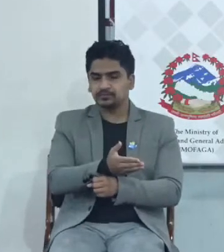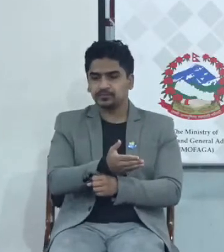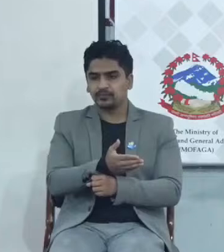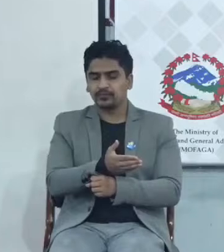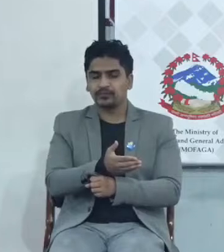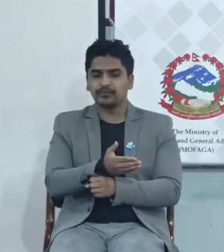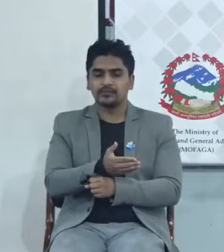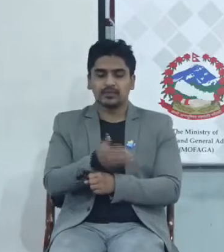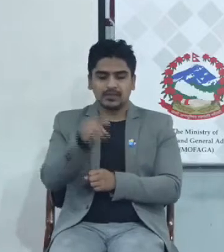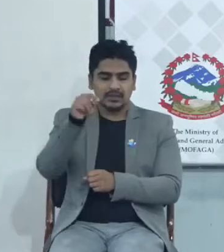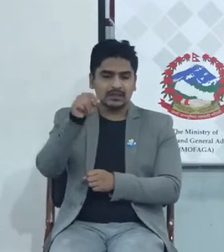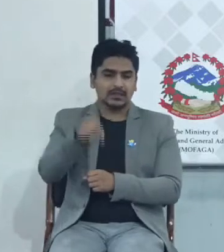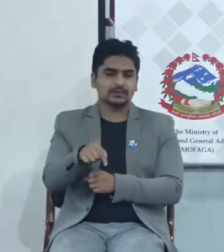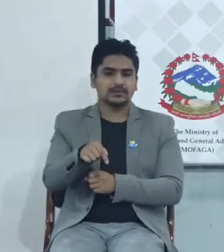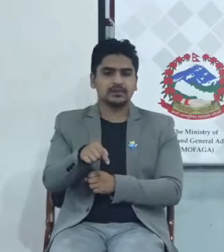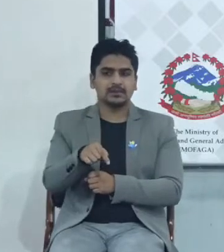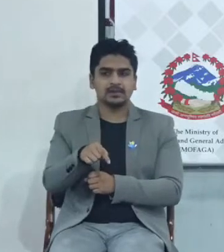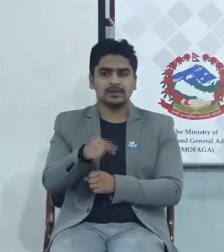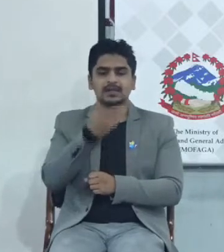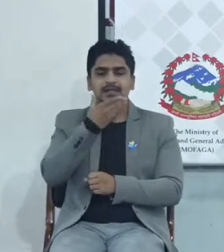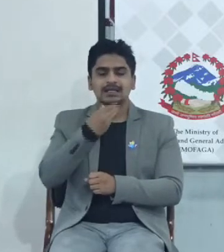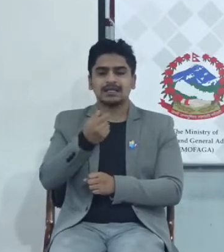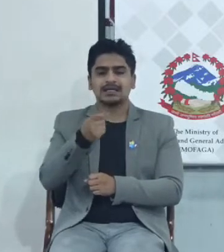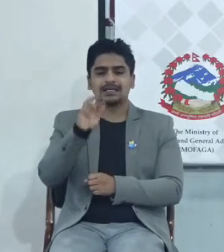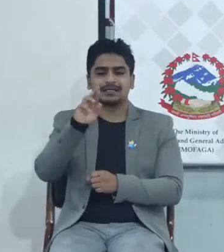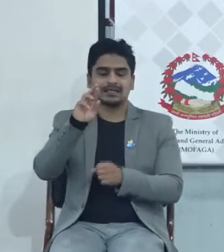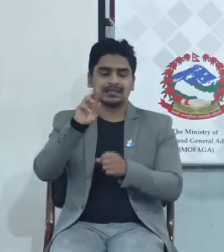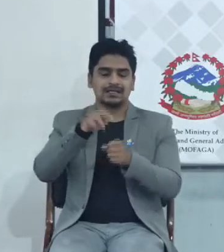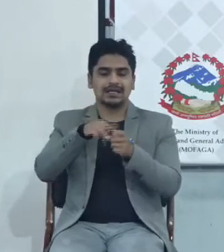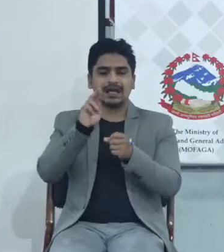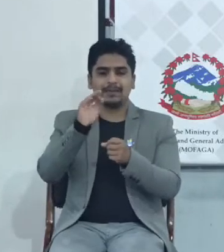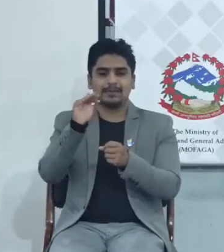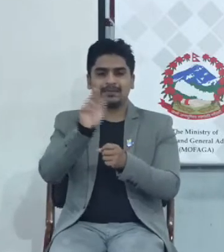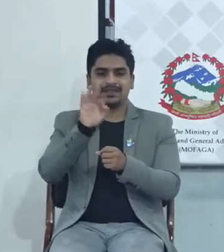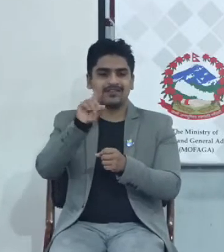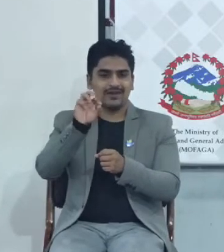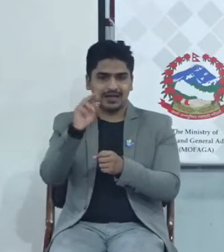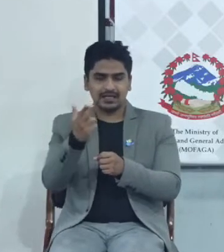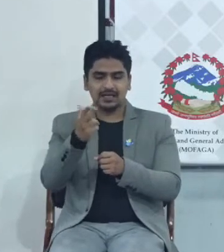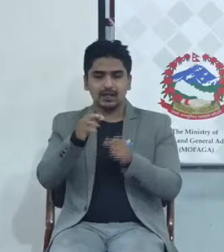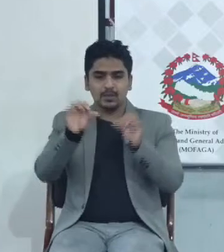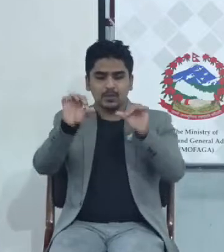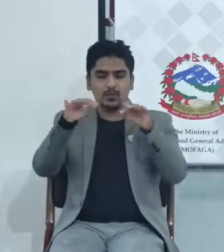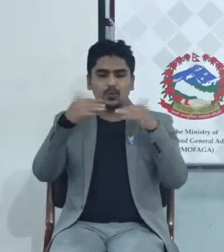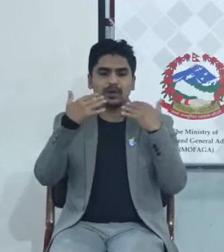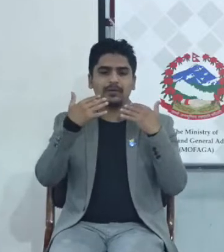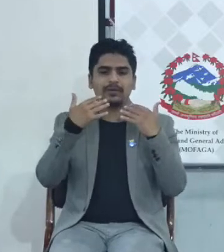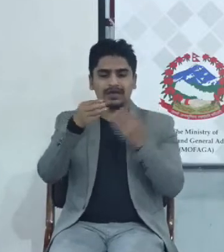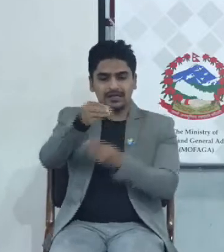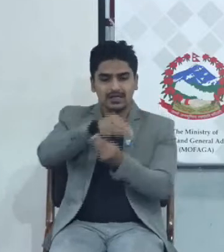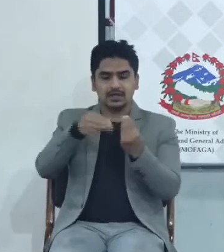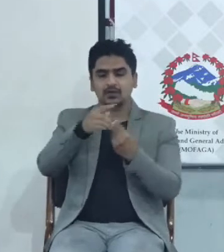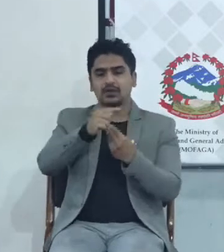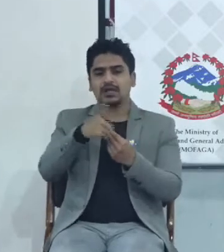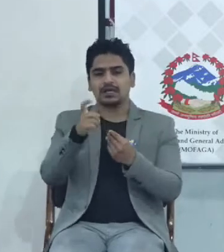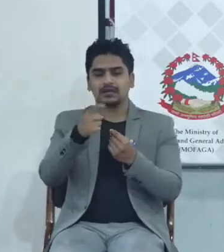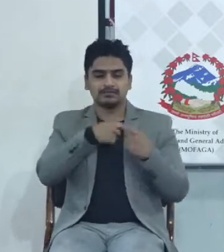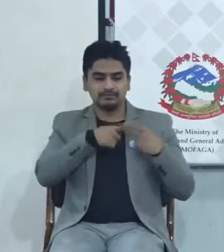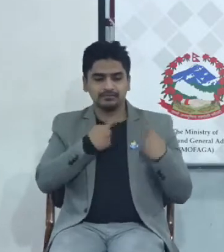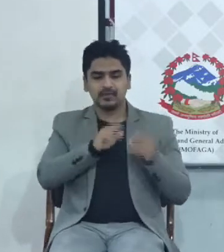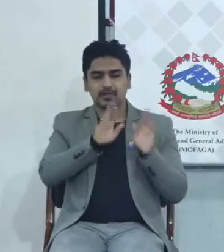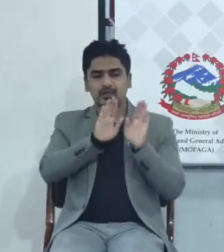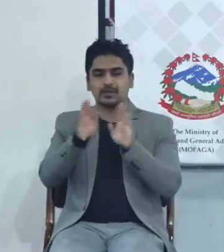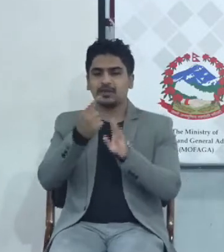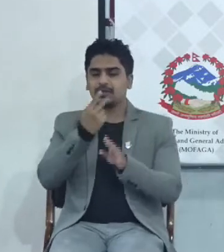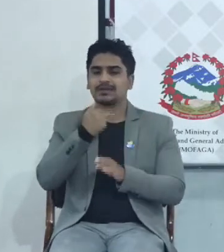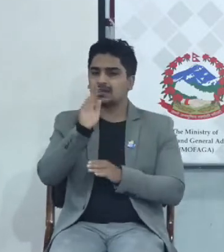you so much for effective sharing. I'd like to thank for you. Thank you very, very much on behalf of participants and